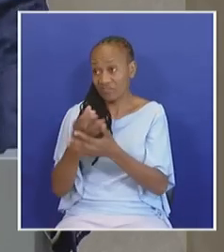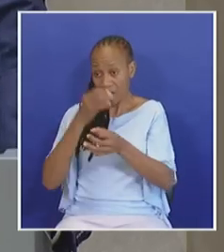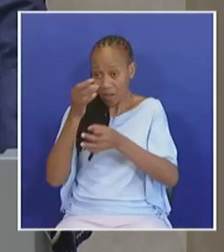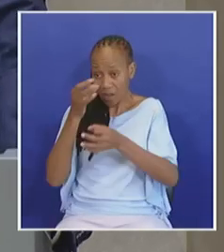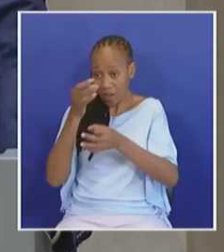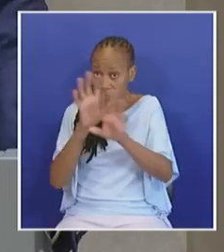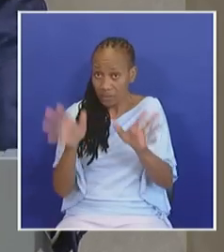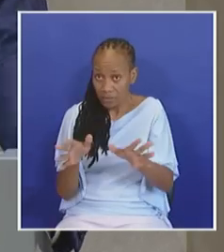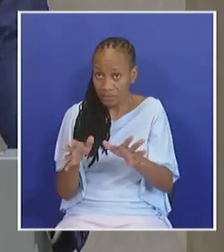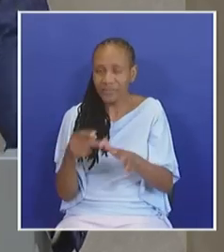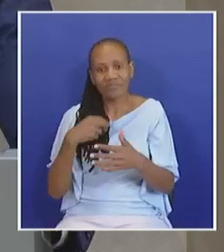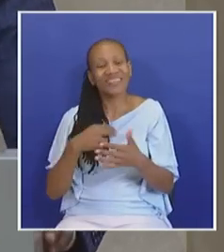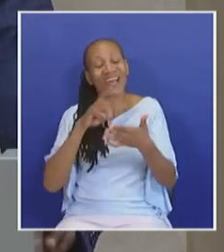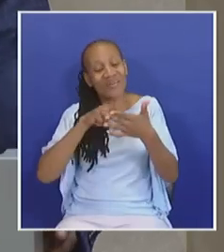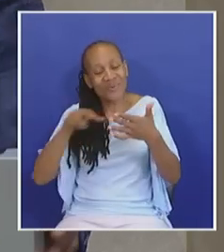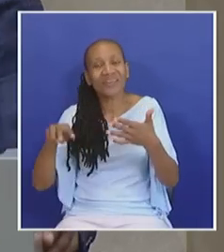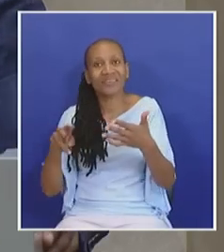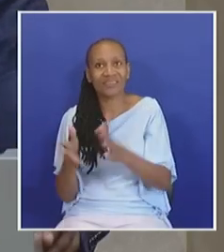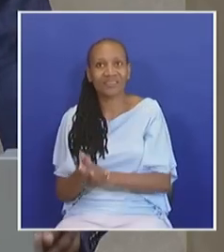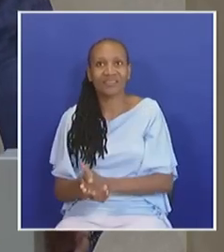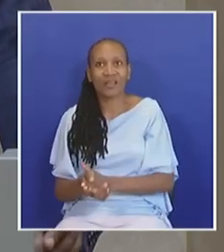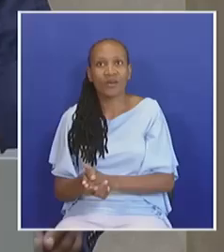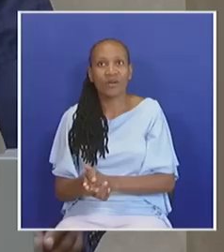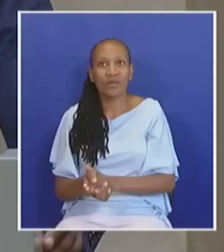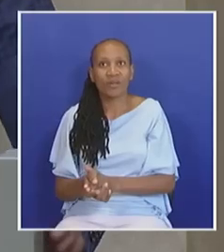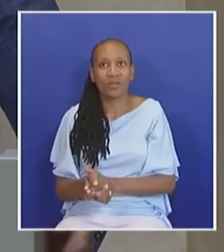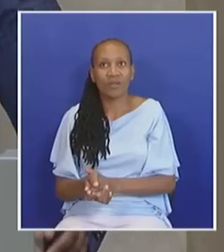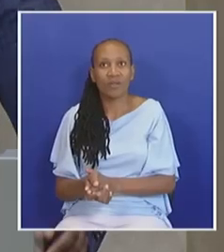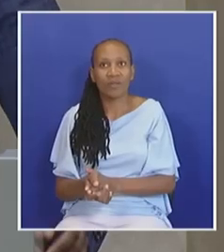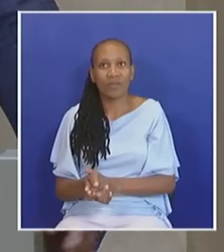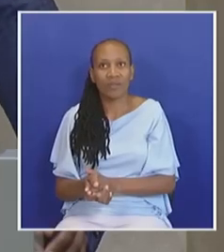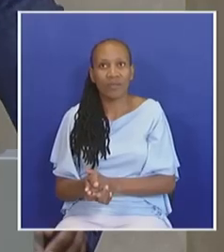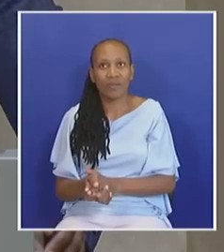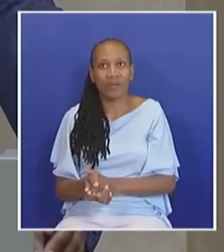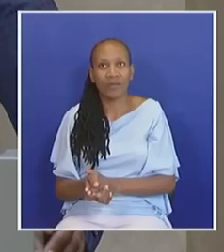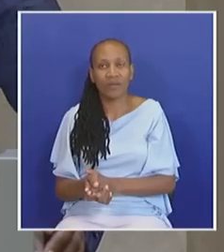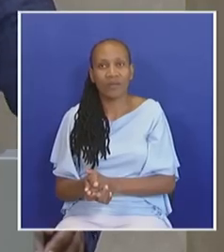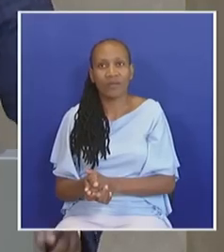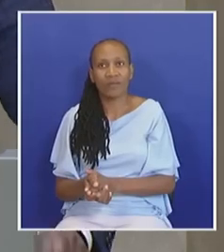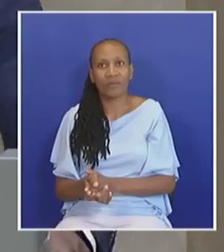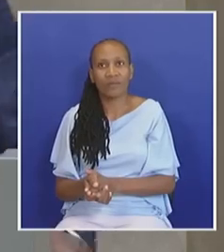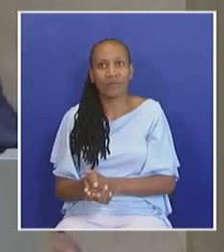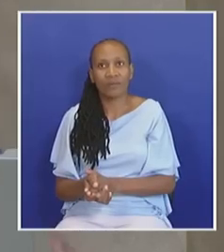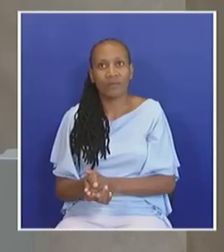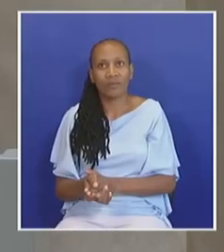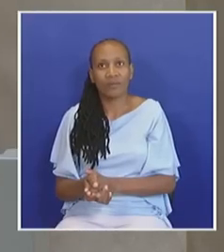it's on the basis of a Twitter of Honorable Sello Malema.